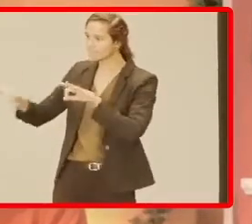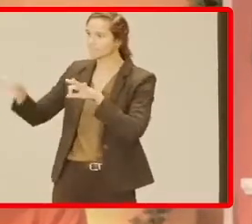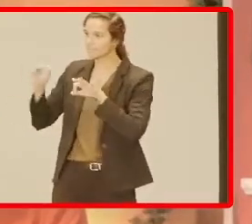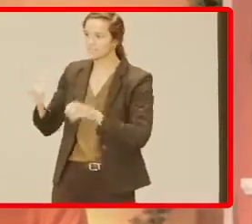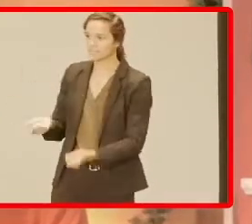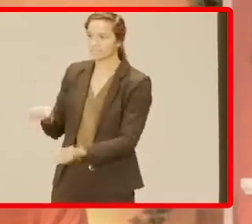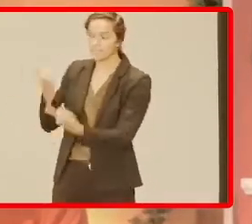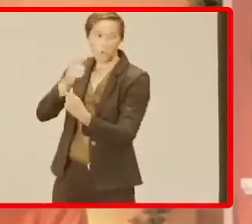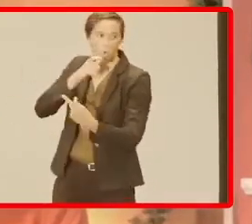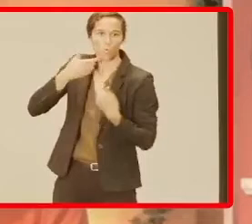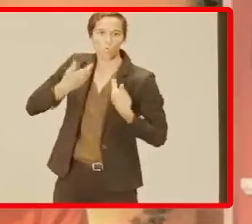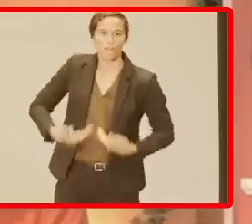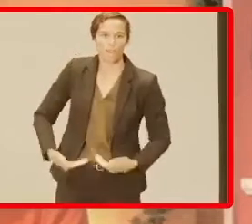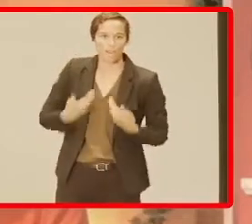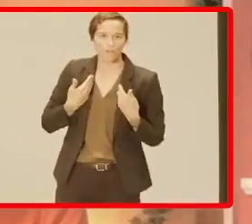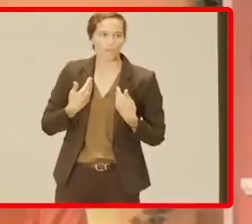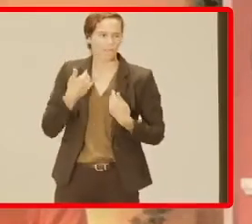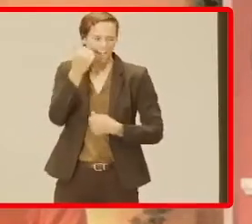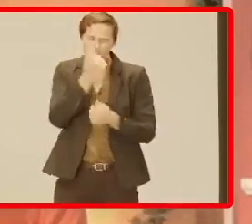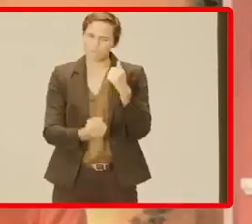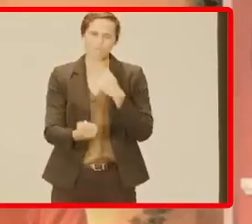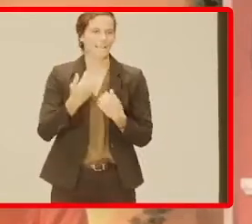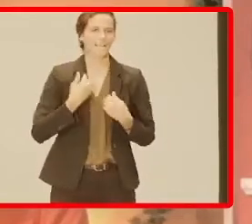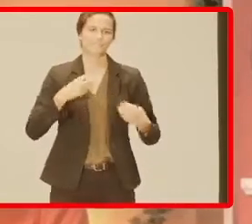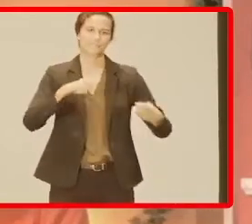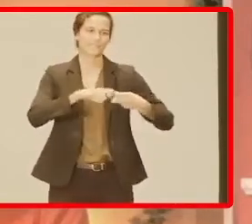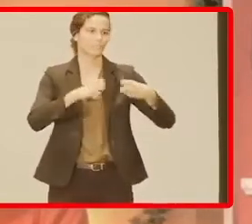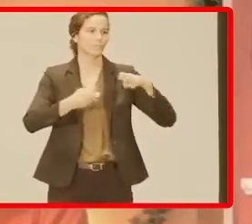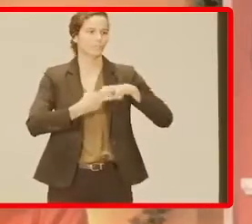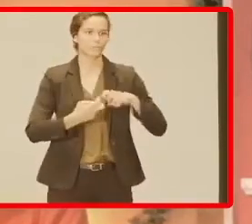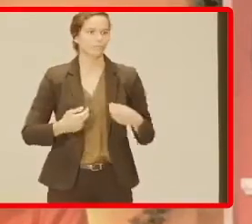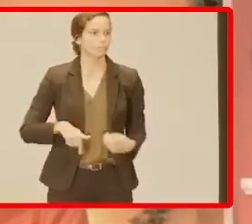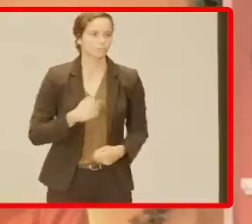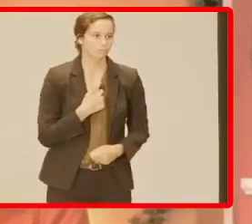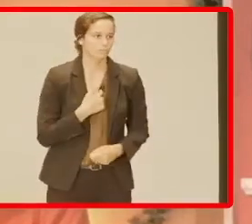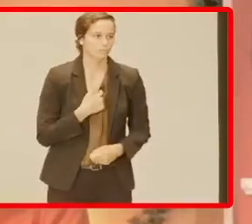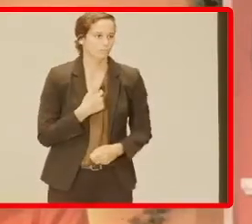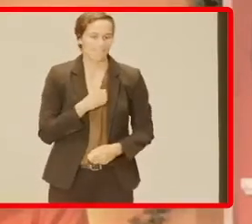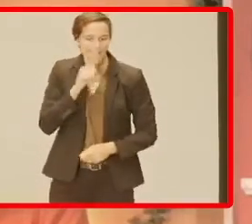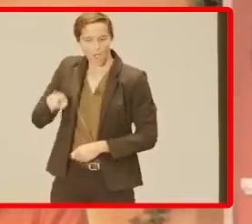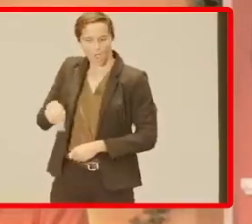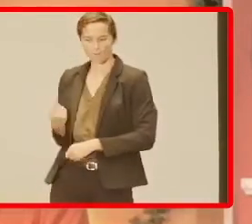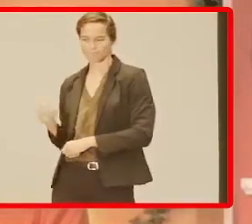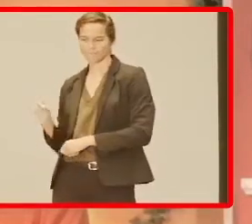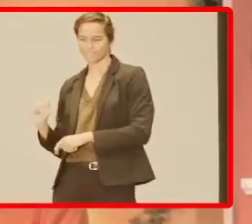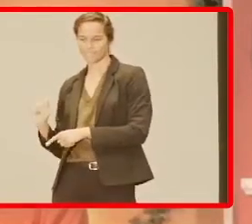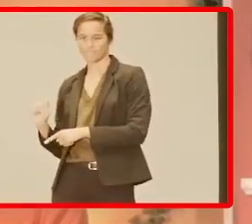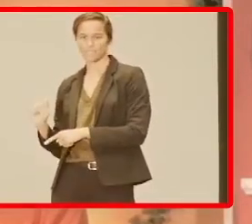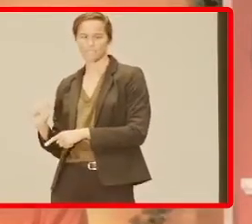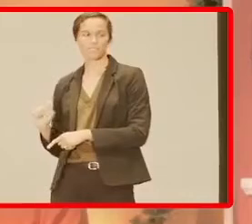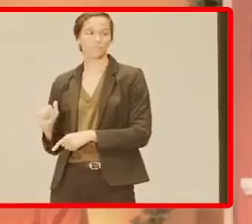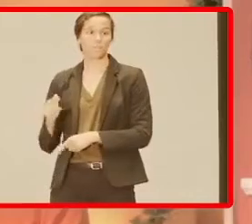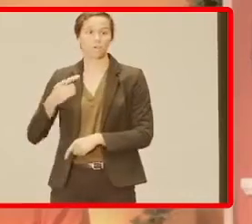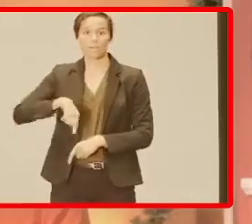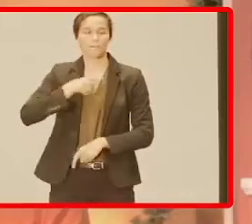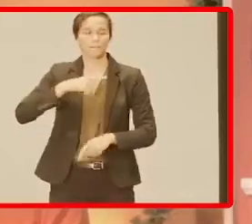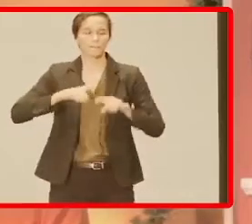have issues. We all have issues to varying differences.